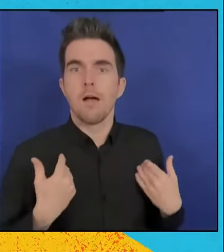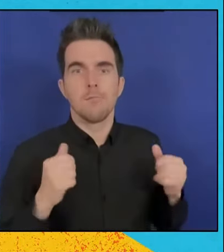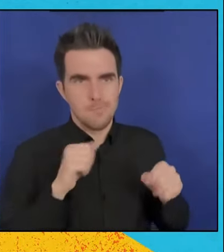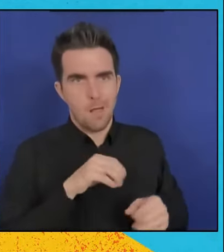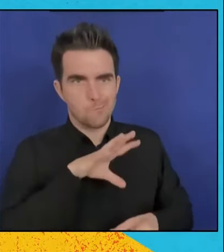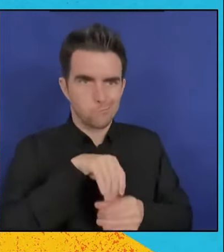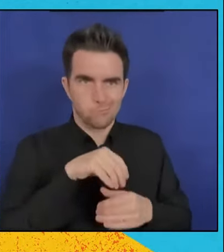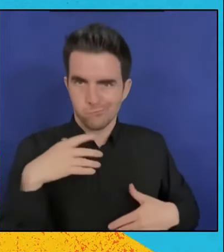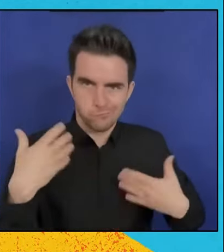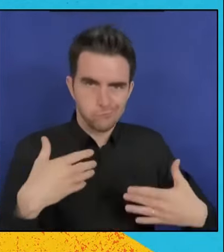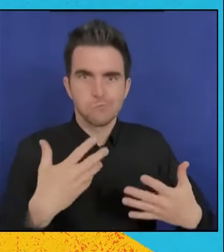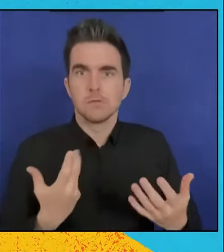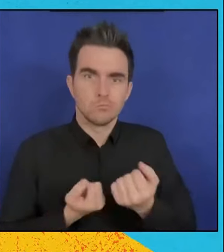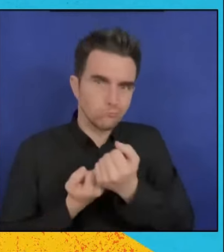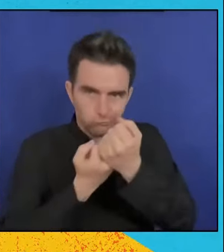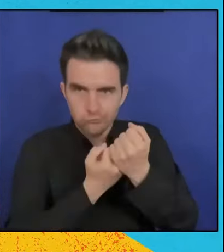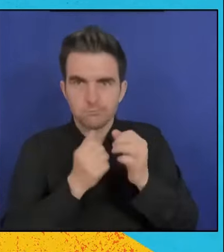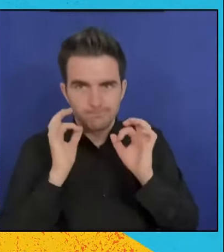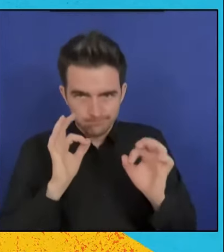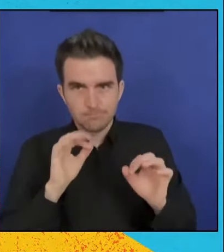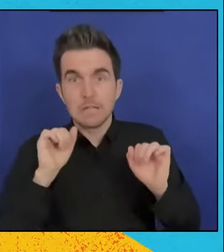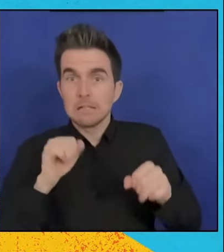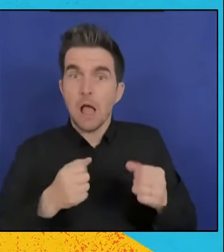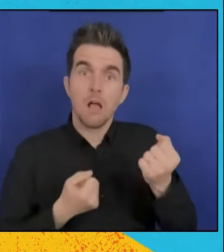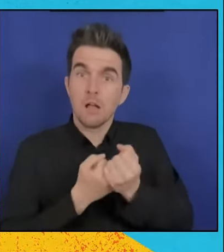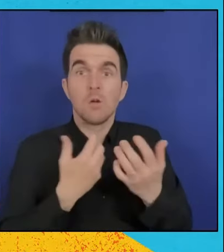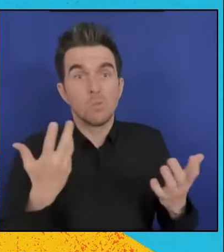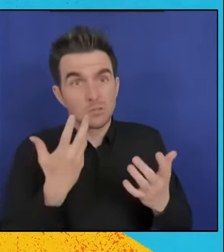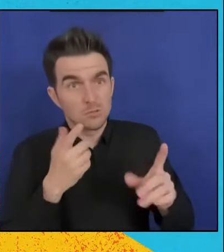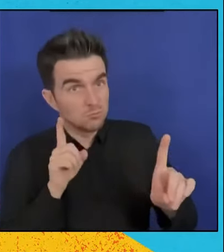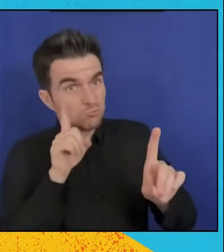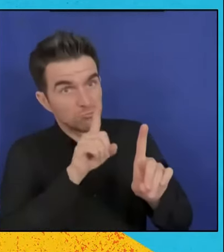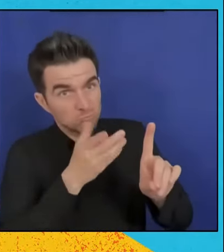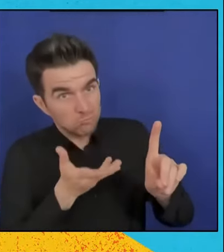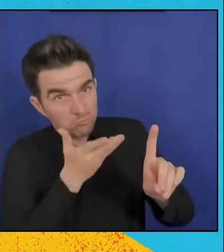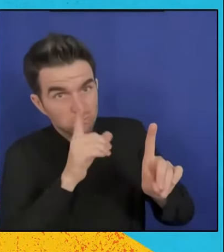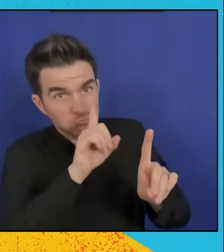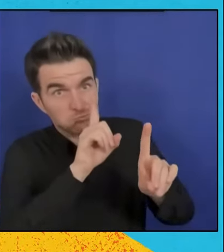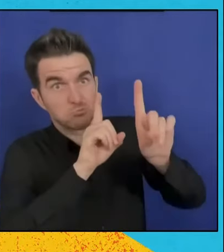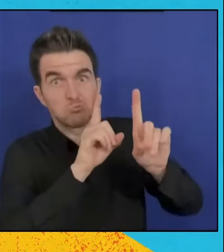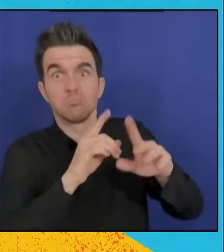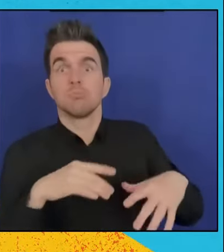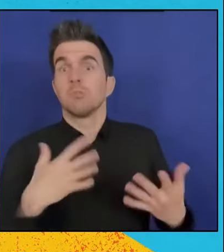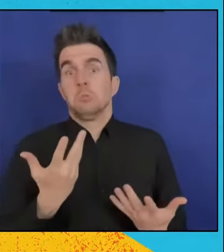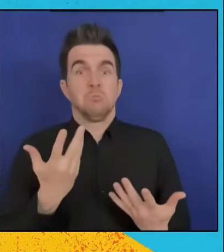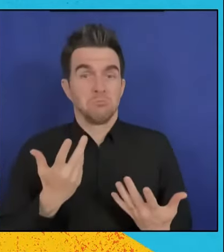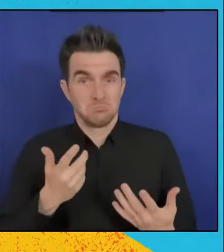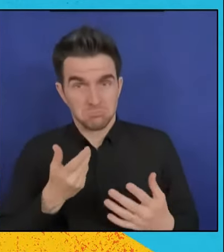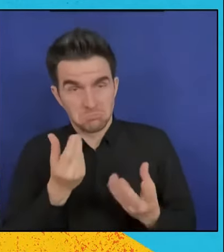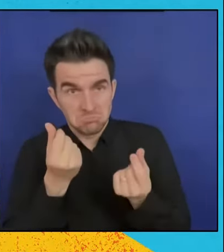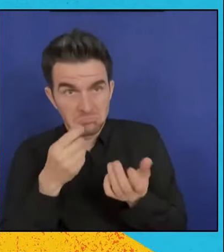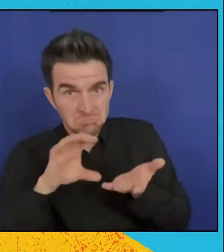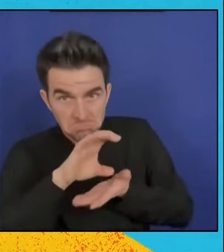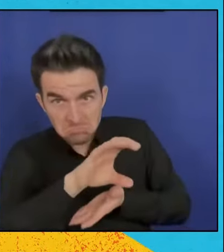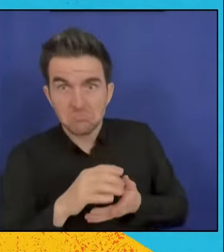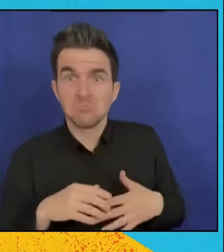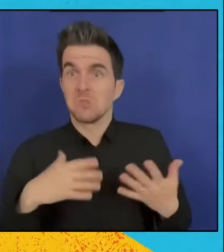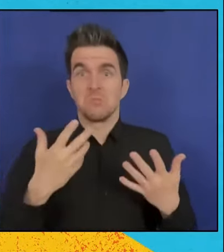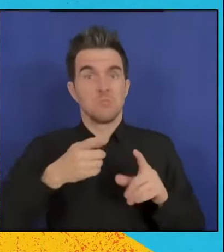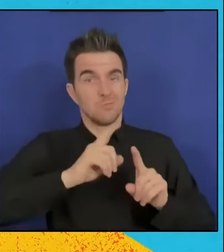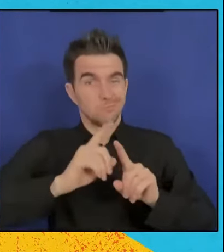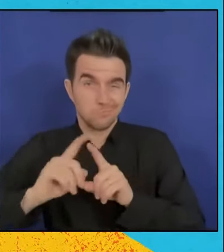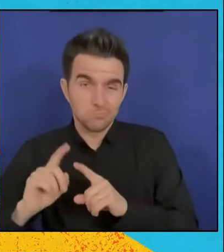mental support as well. Well, I want to wrap up with something I took away from Sharm el Sheikh at the